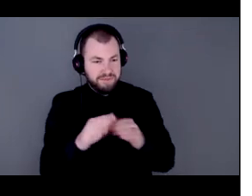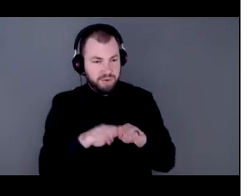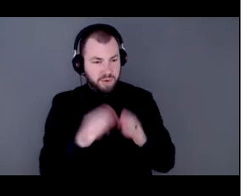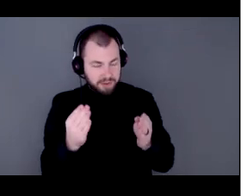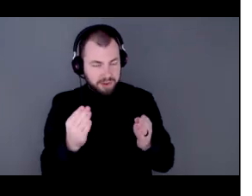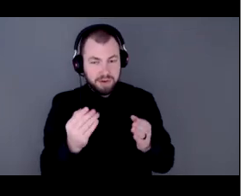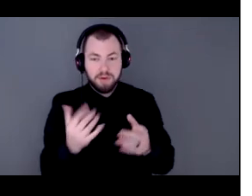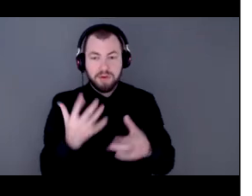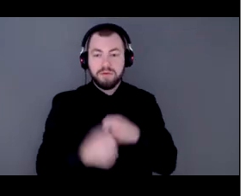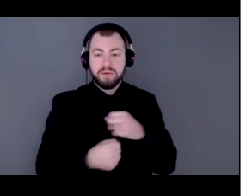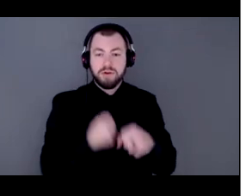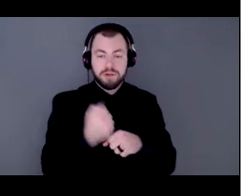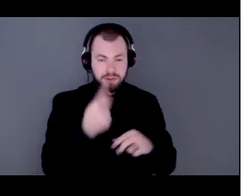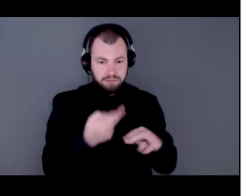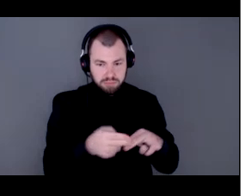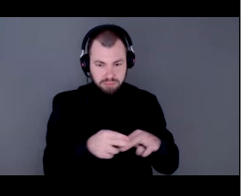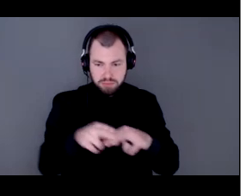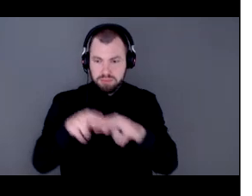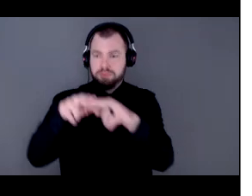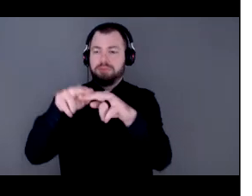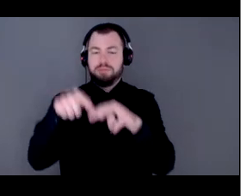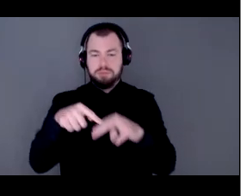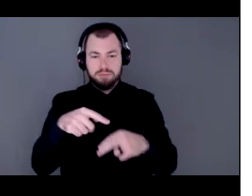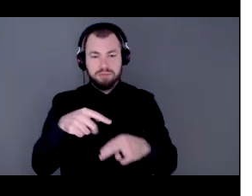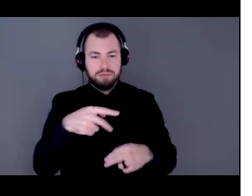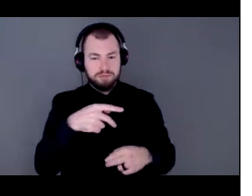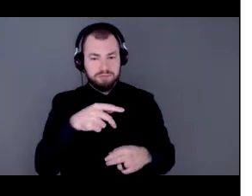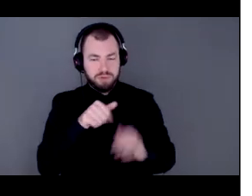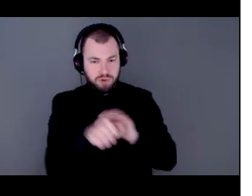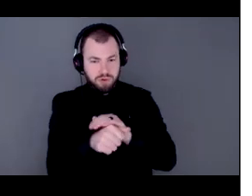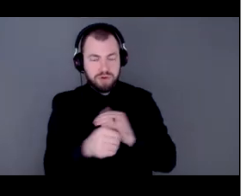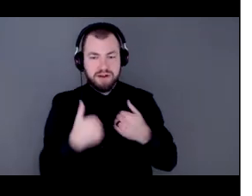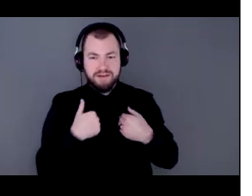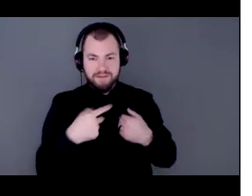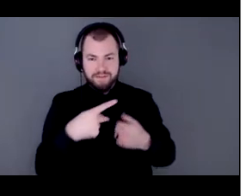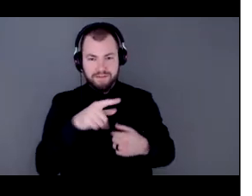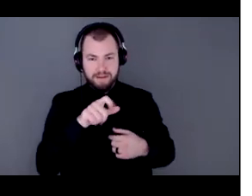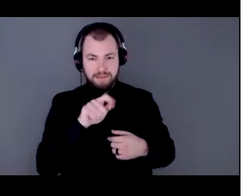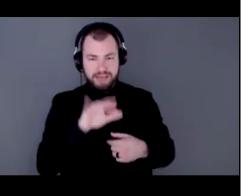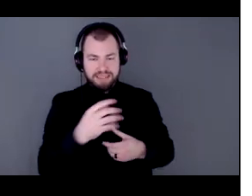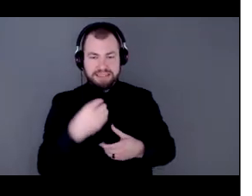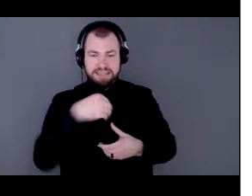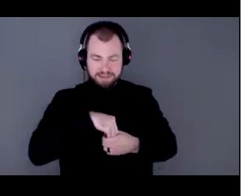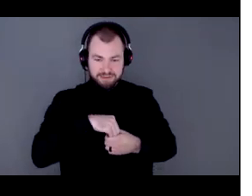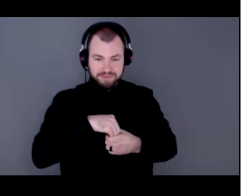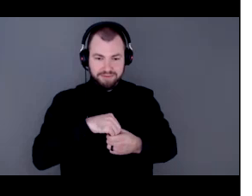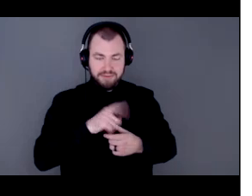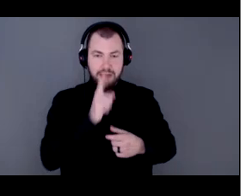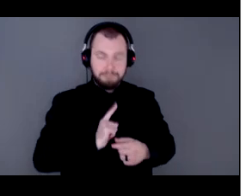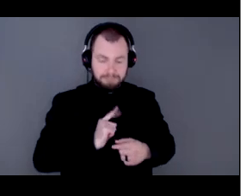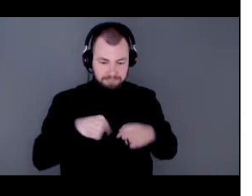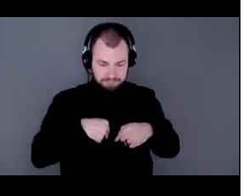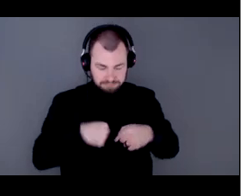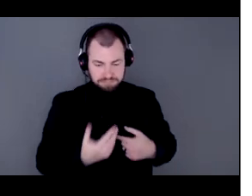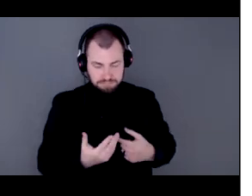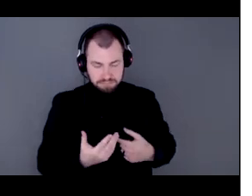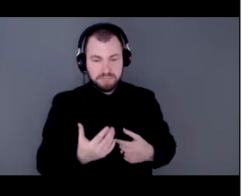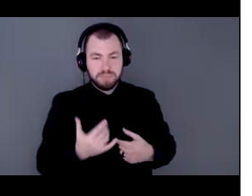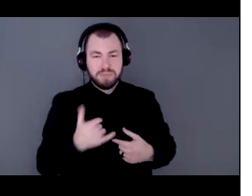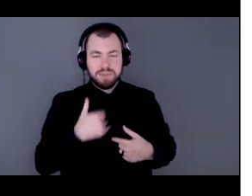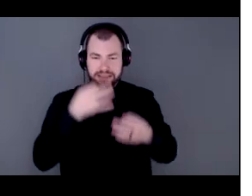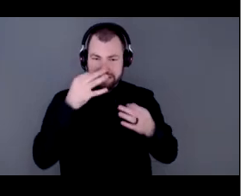of sea turtles coming in with plastics in their GI tracts. And it was in 2015 that we decided we really needed to get beyond our walls to work